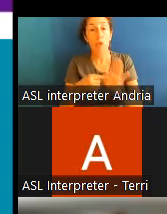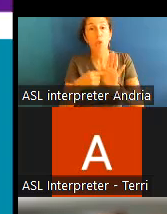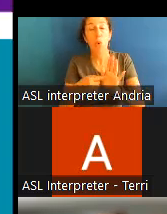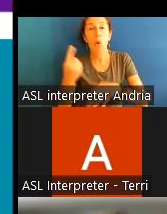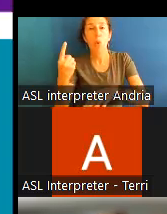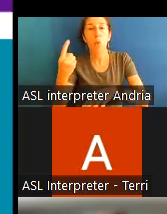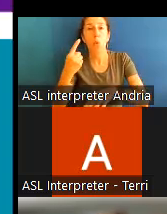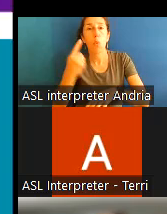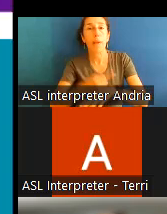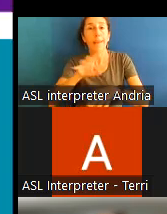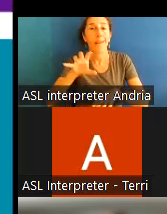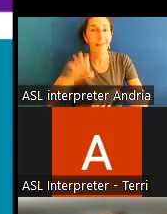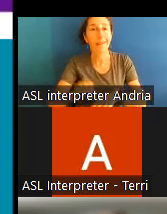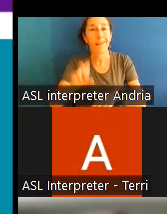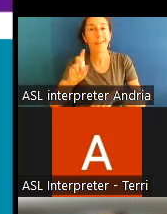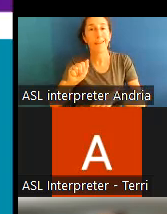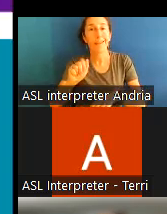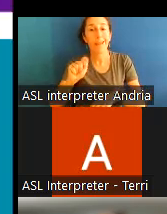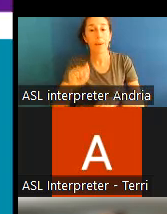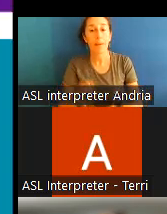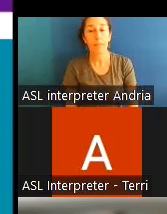next slide.